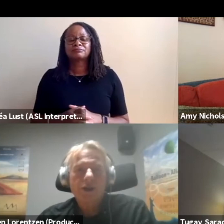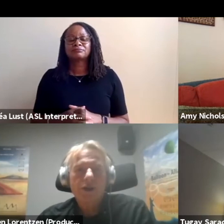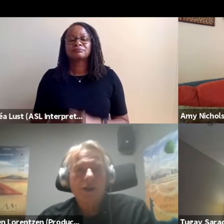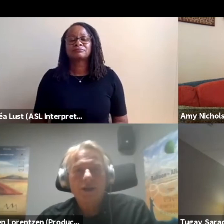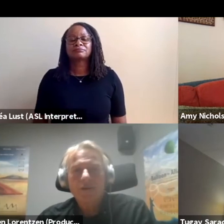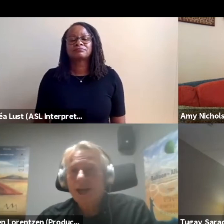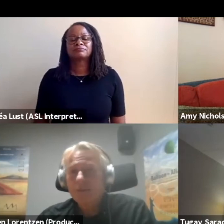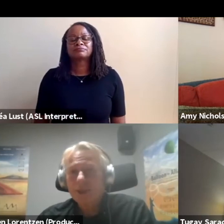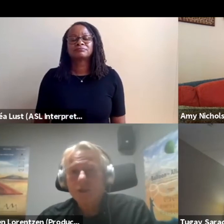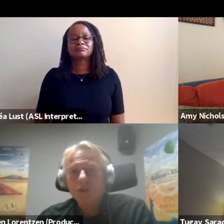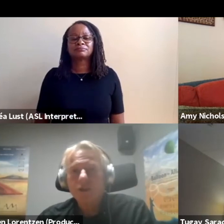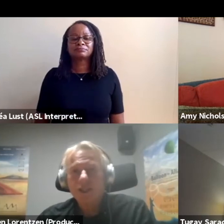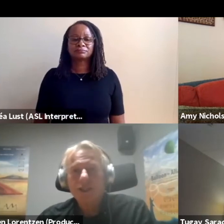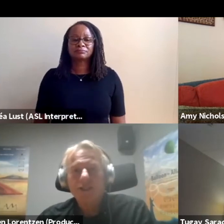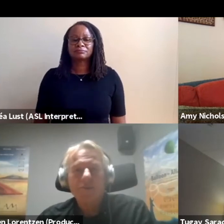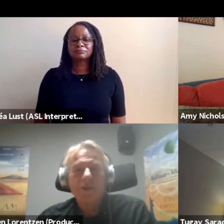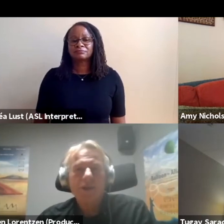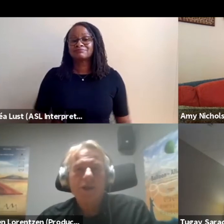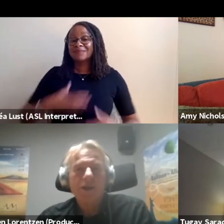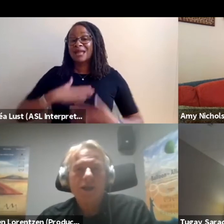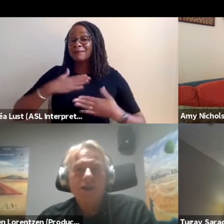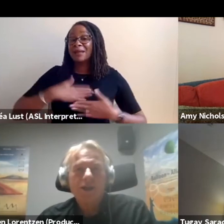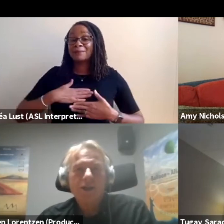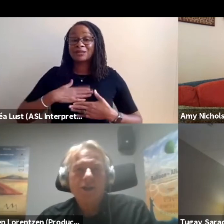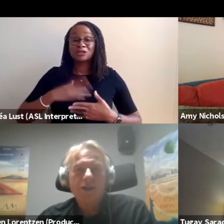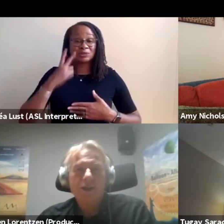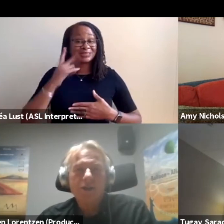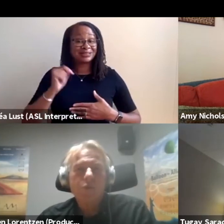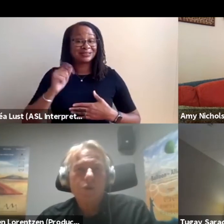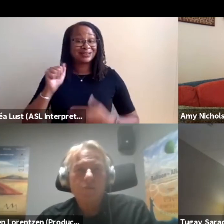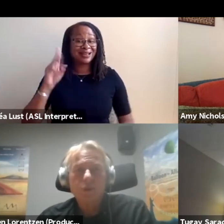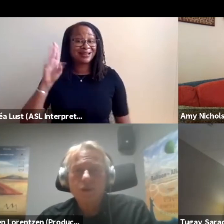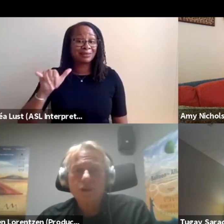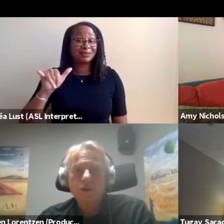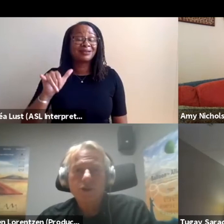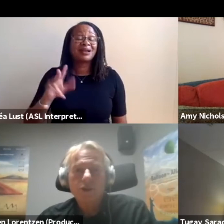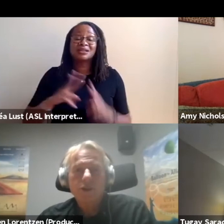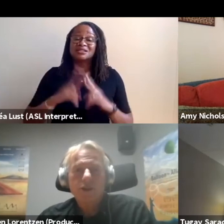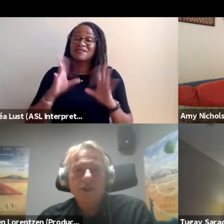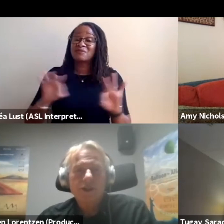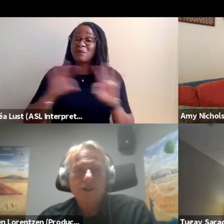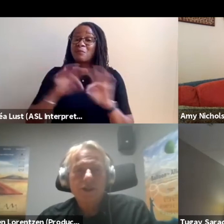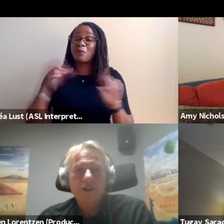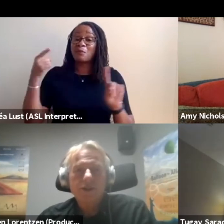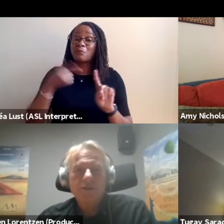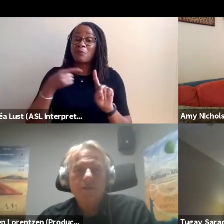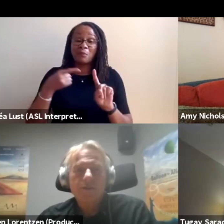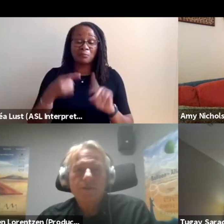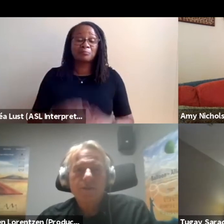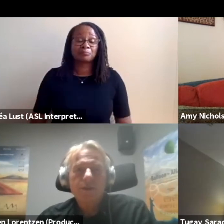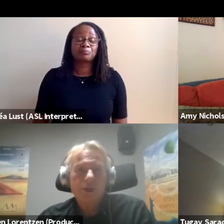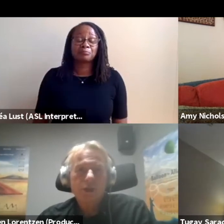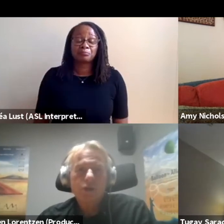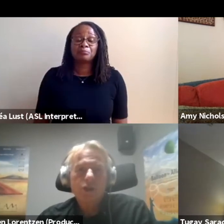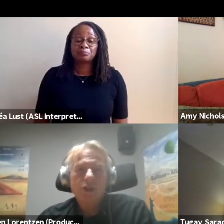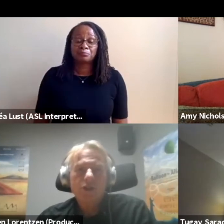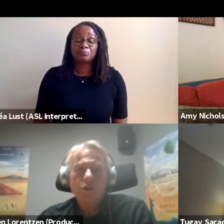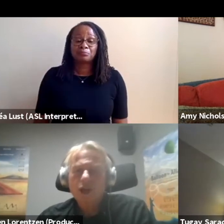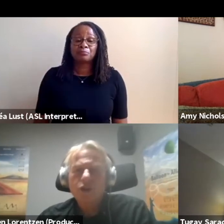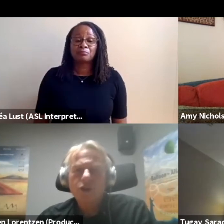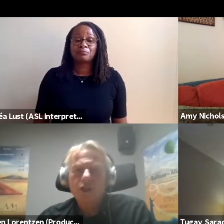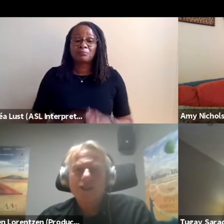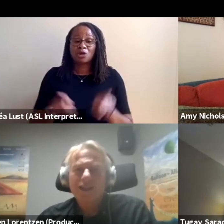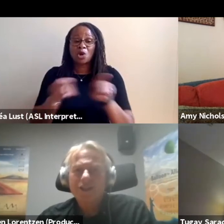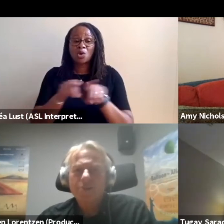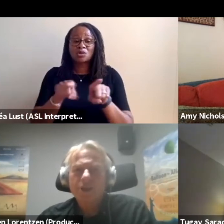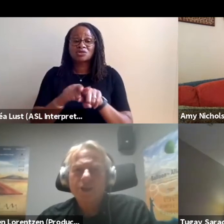I am very happy that you're seeing this, Amy. And I think it's an important point that, but I also think Tugay